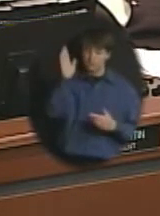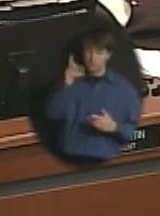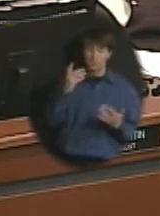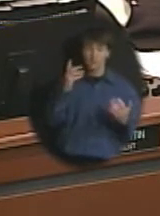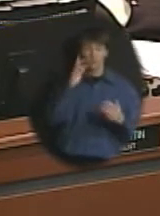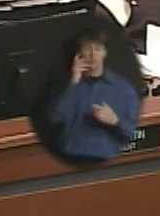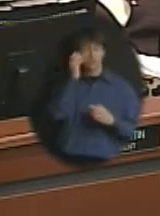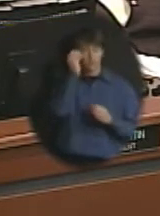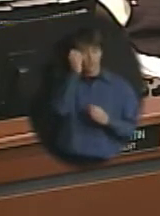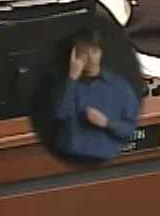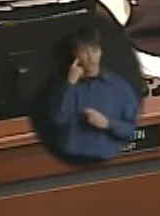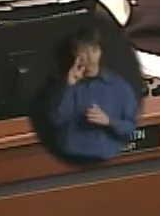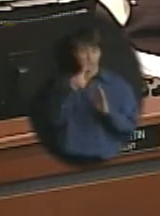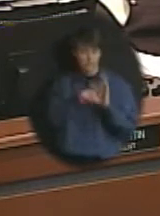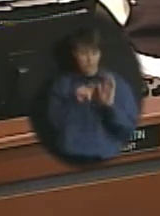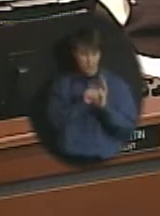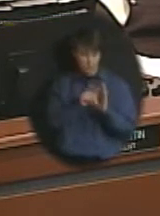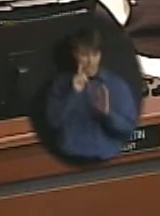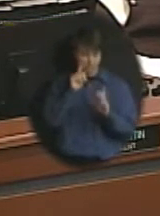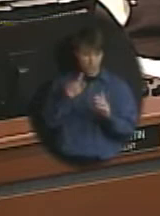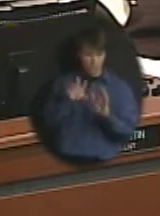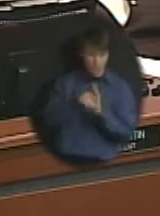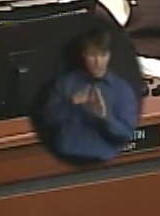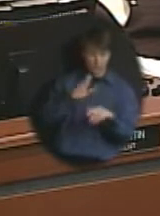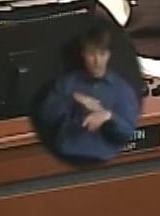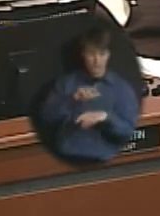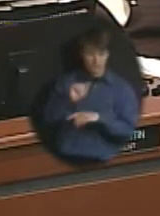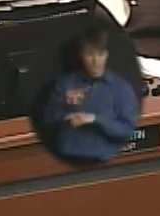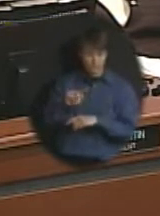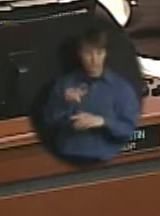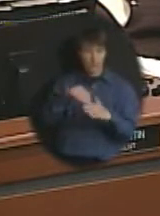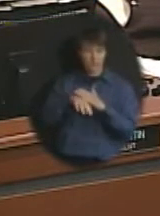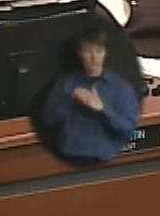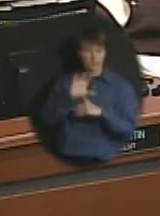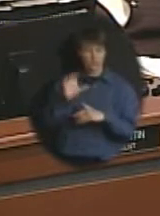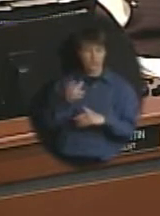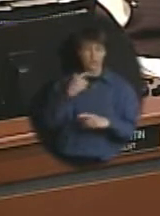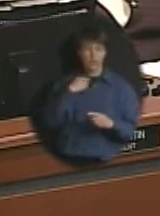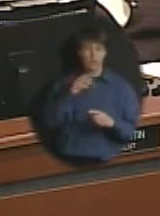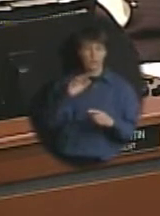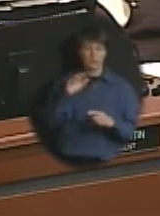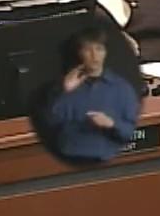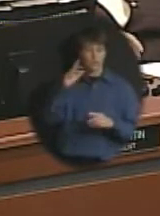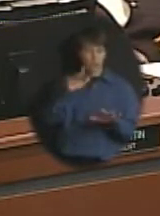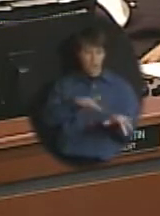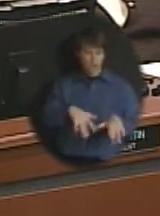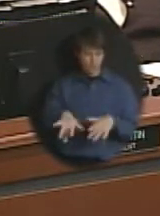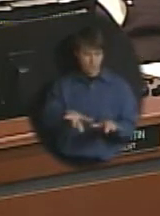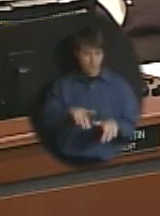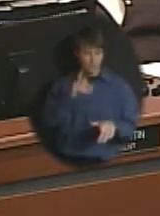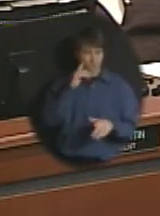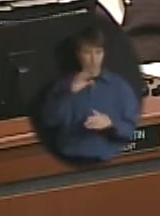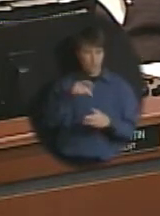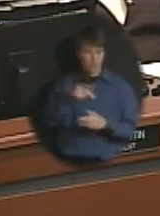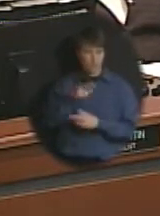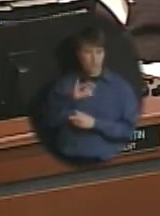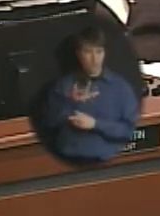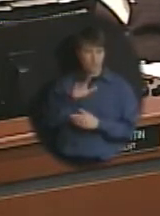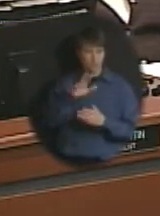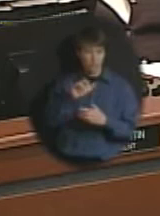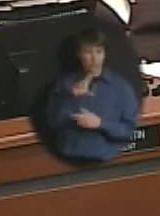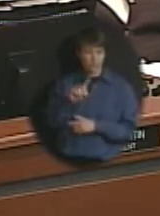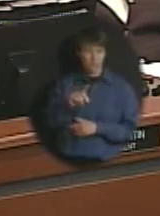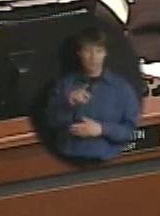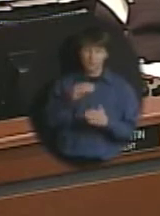are videotape recorded for broadcast on the district's educational access channel and audio tape recorded as a matter of public record.